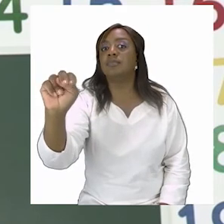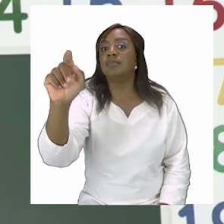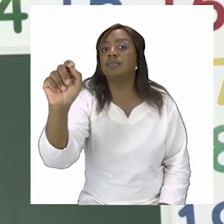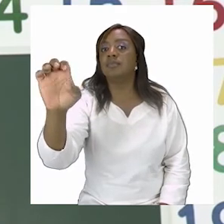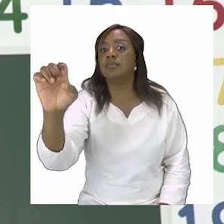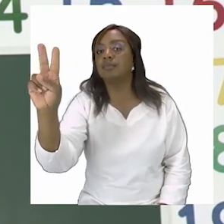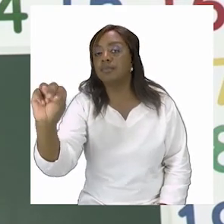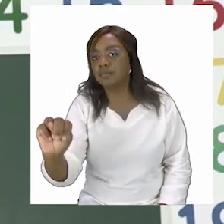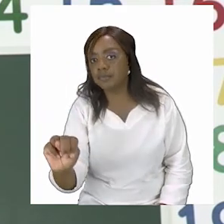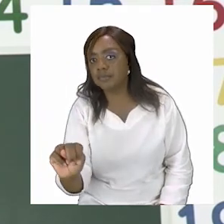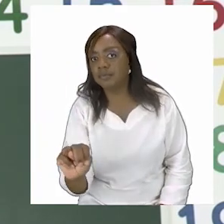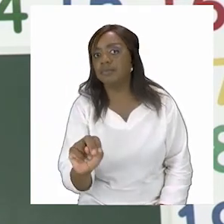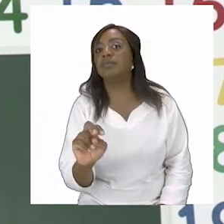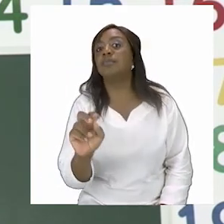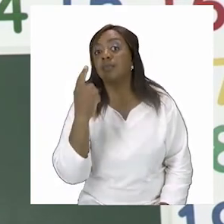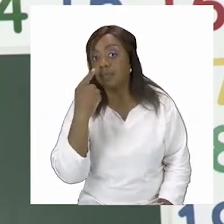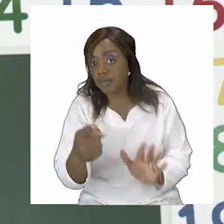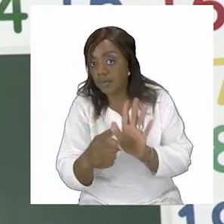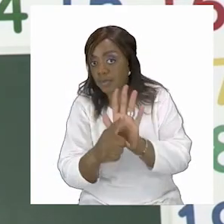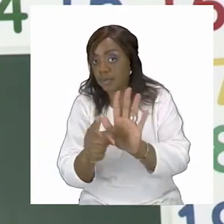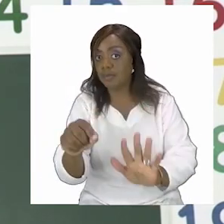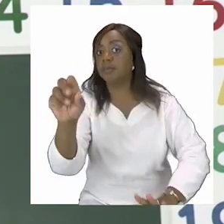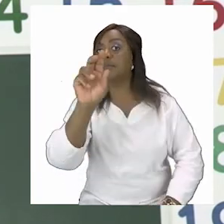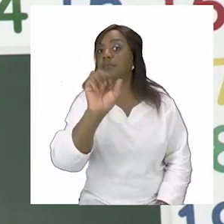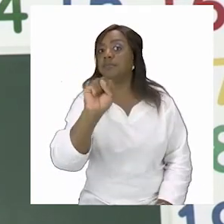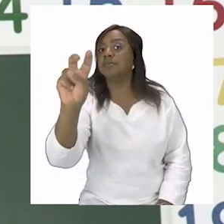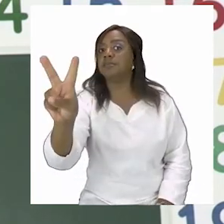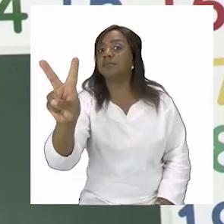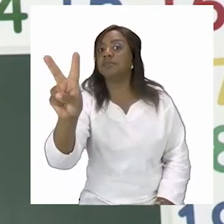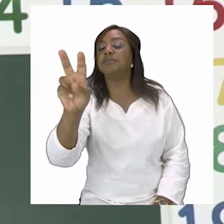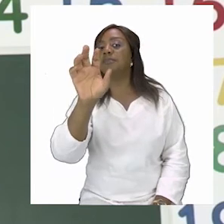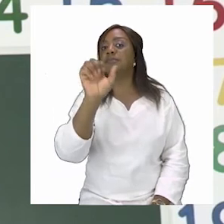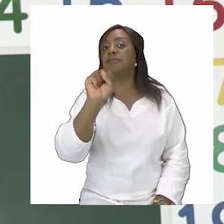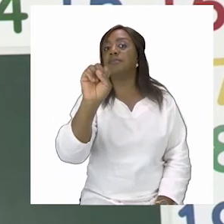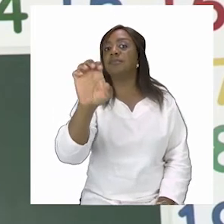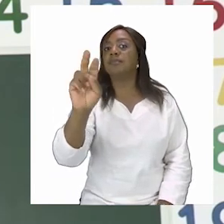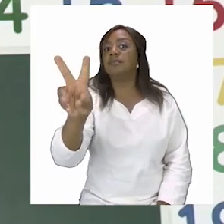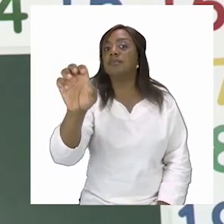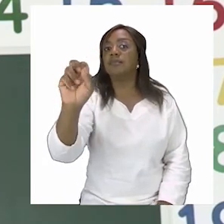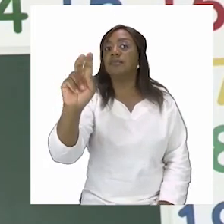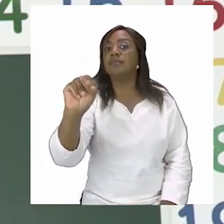17. Can you see how it's spelled? Very good.